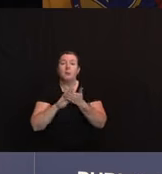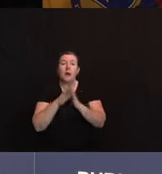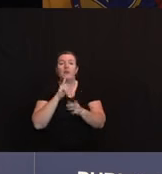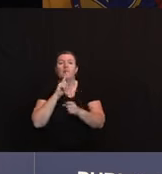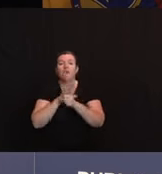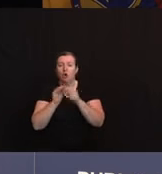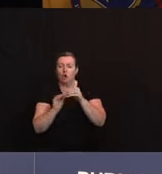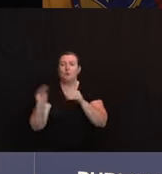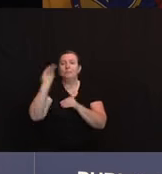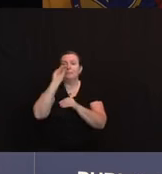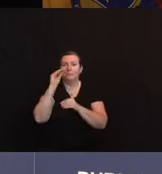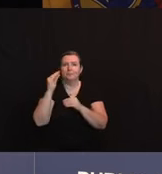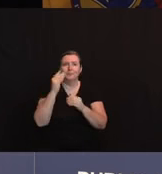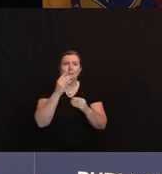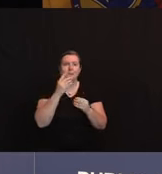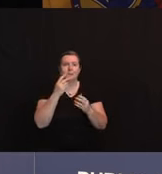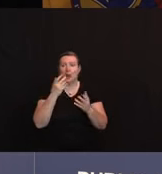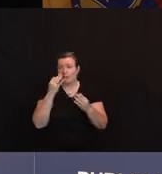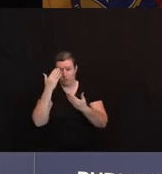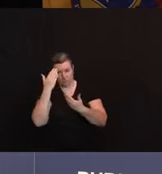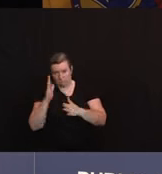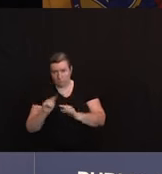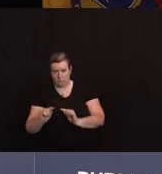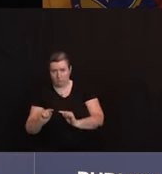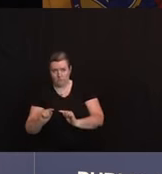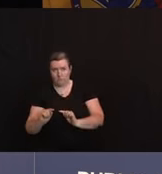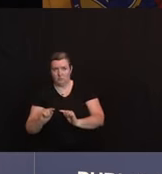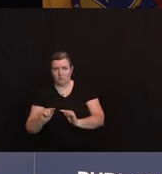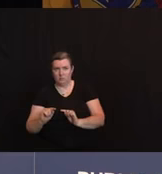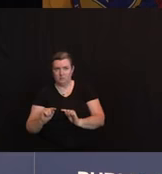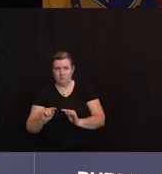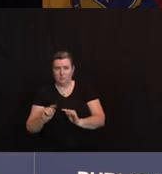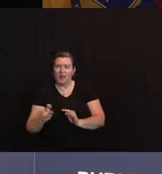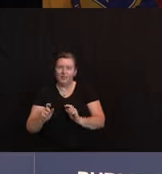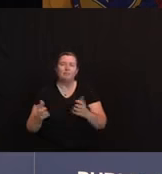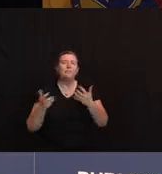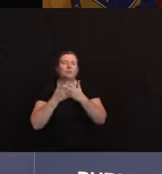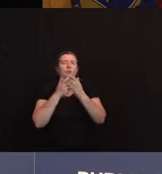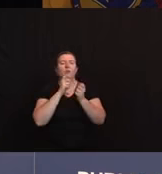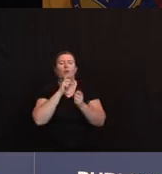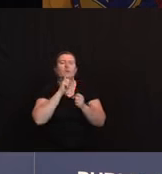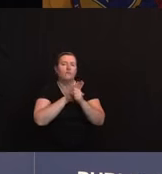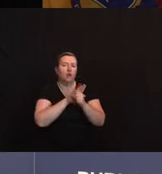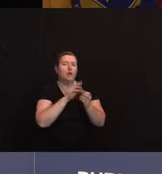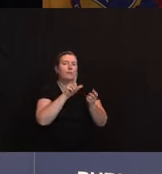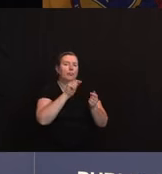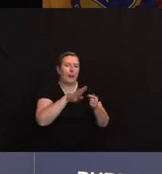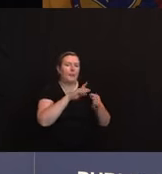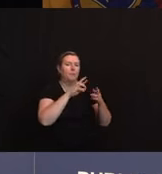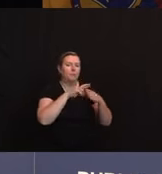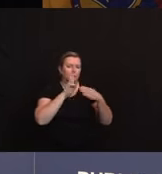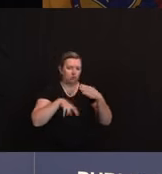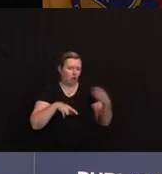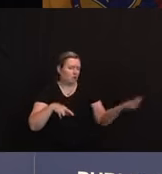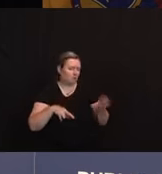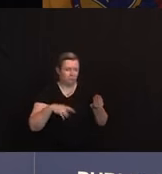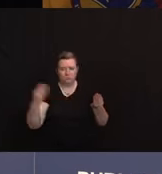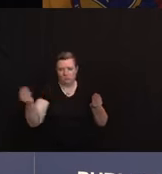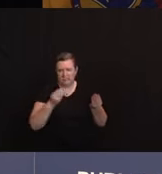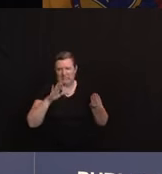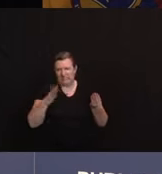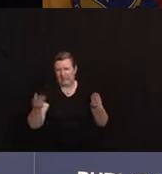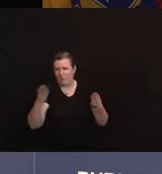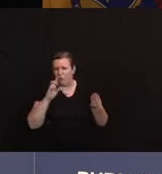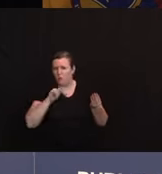died and we don't, for example, have them matched to a confirmed positive lab result, and subsequently we're able to match those together, then they may move from